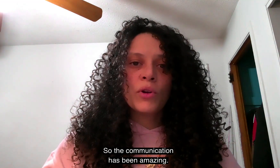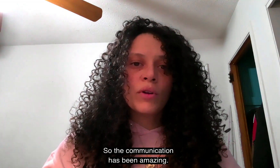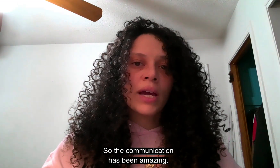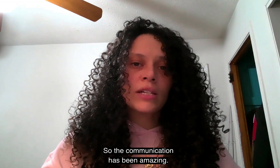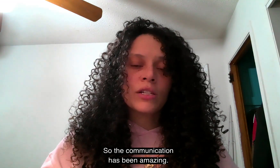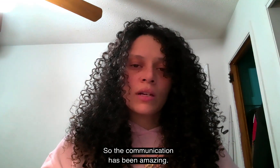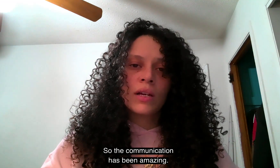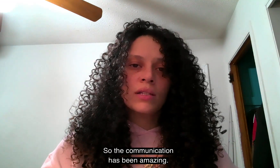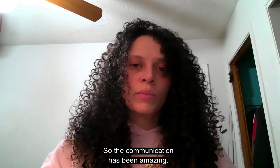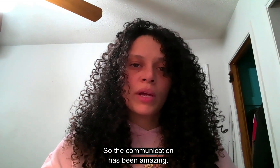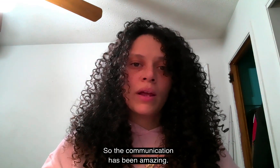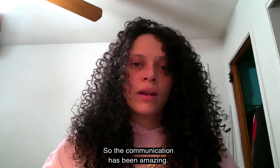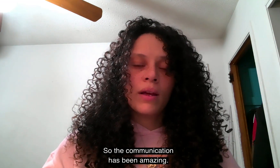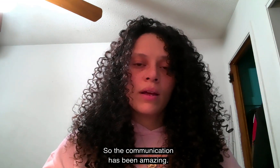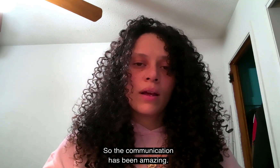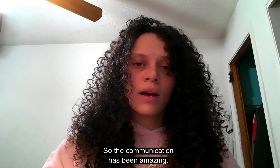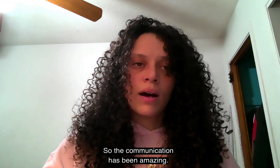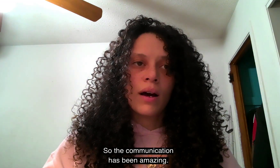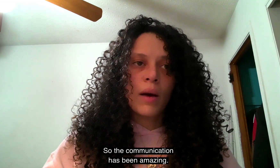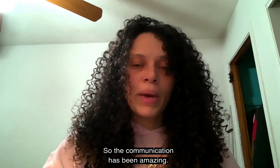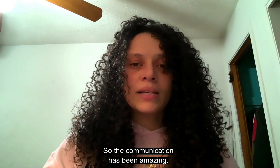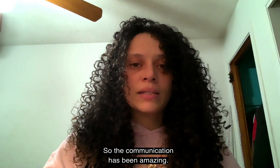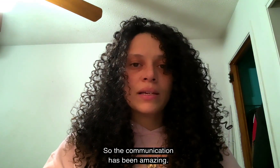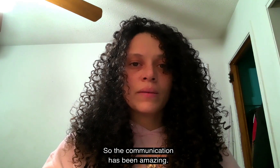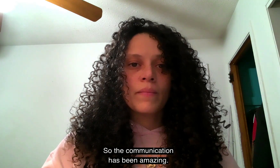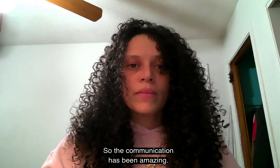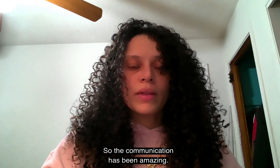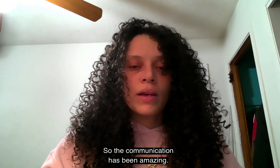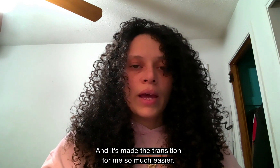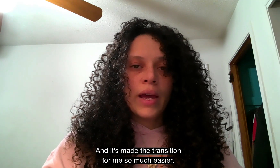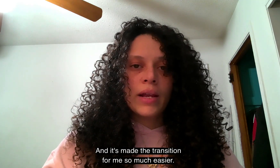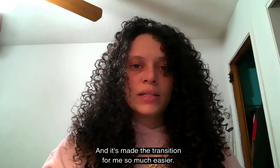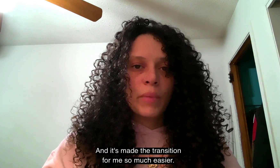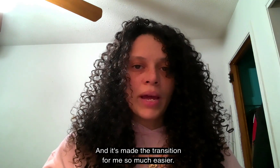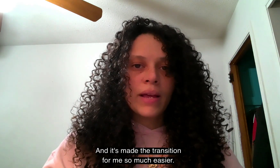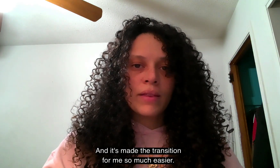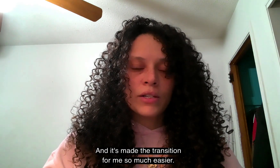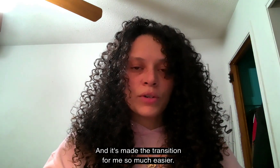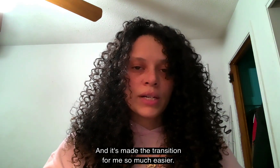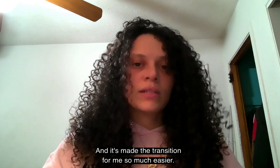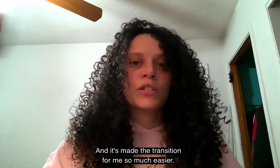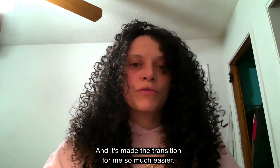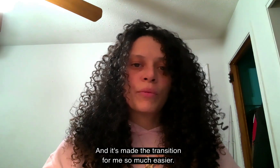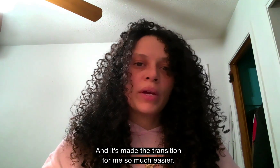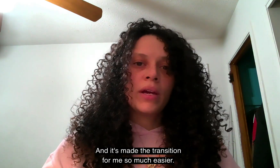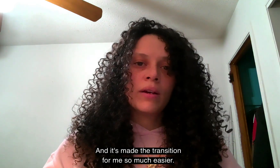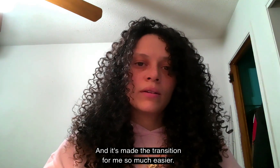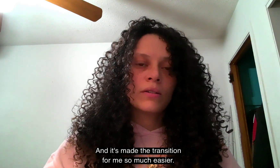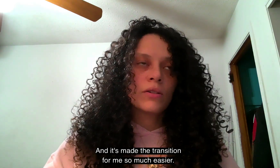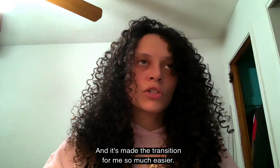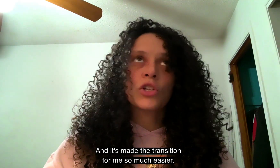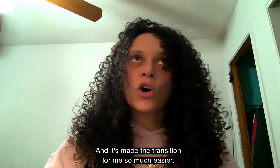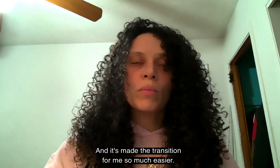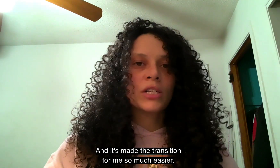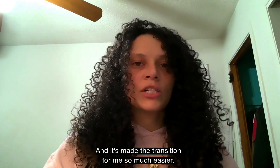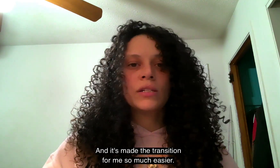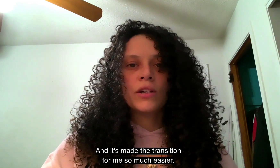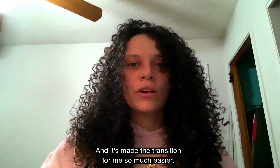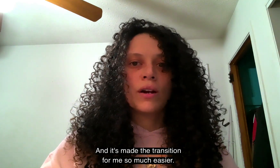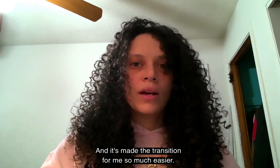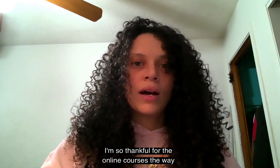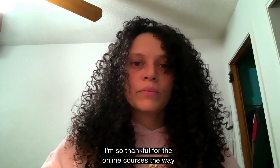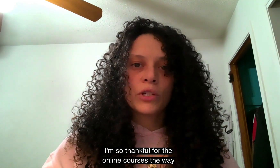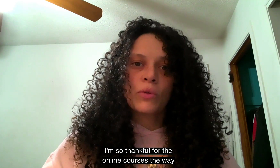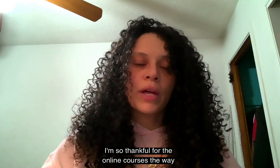the communication has been amazing, and it's made the transition for me so much